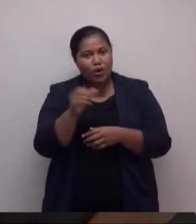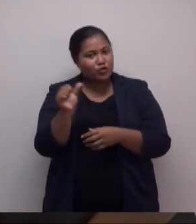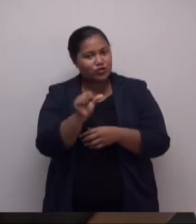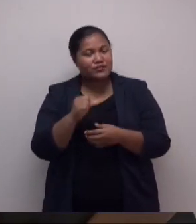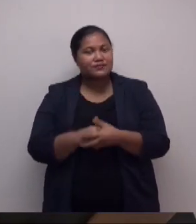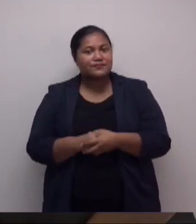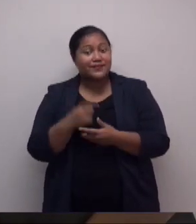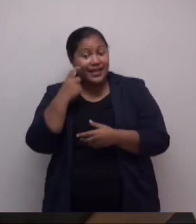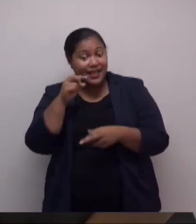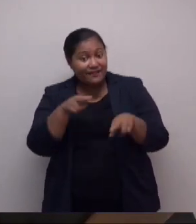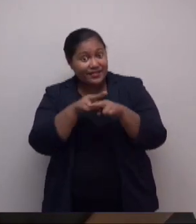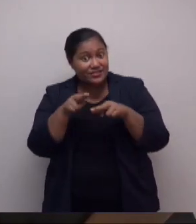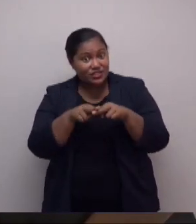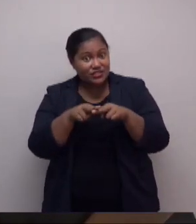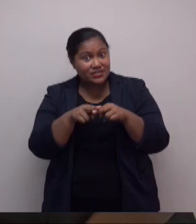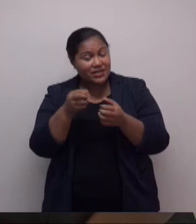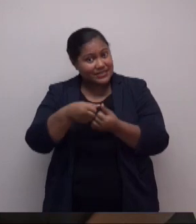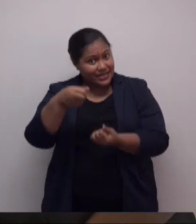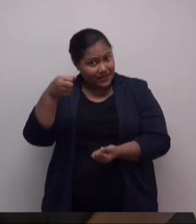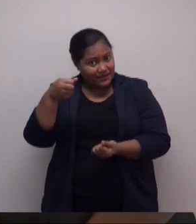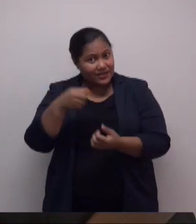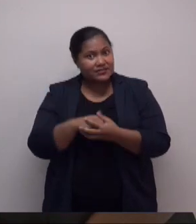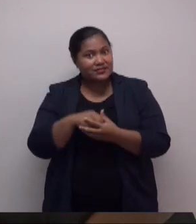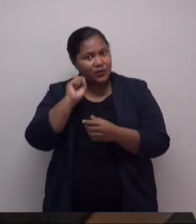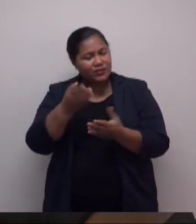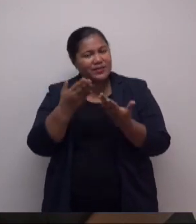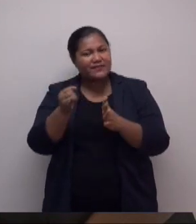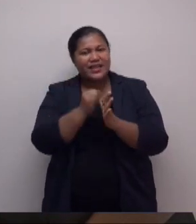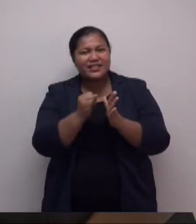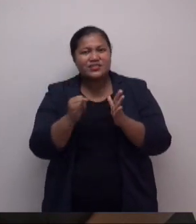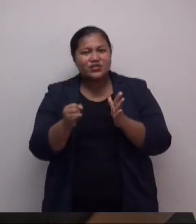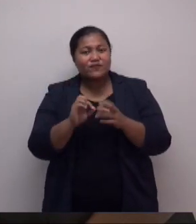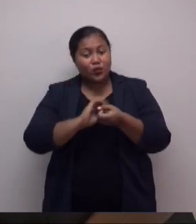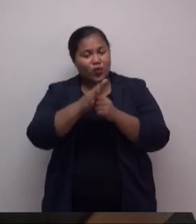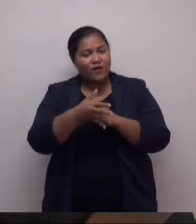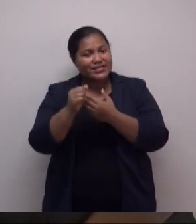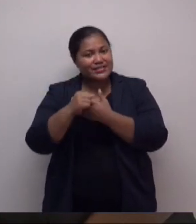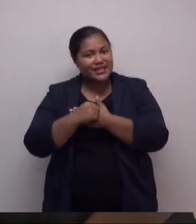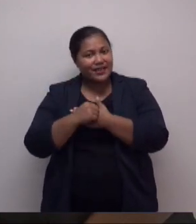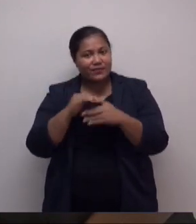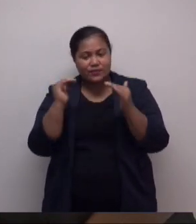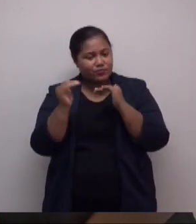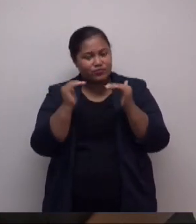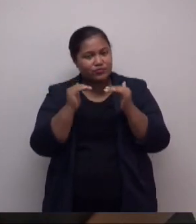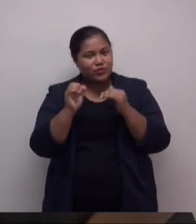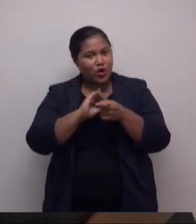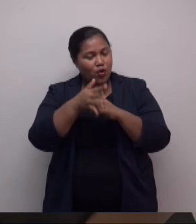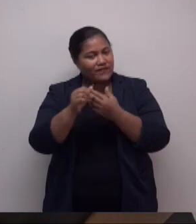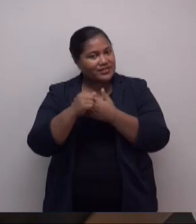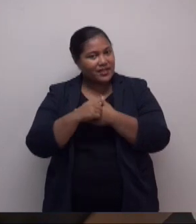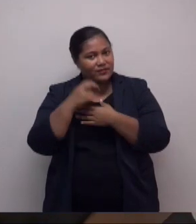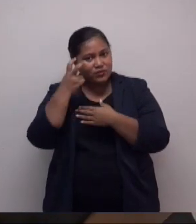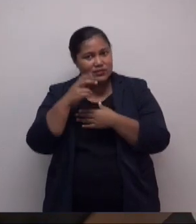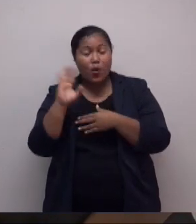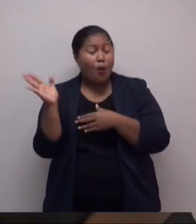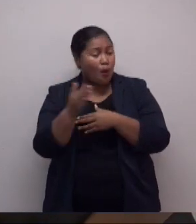The Care Fiji commitment certification will be industry standard for COVID-safe tourism. It will require all